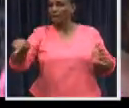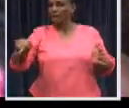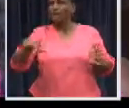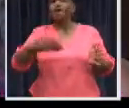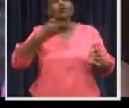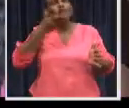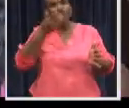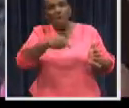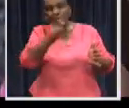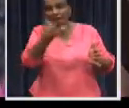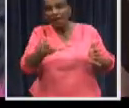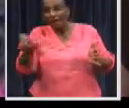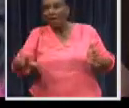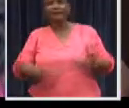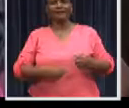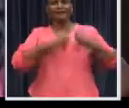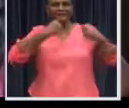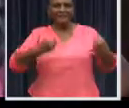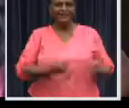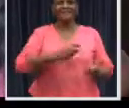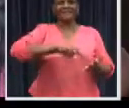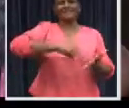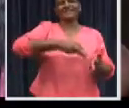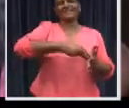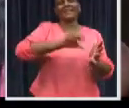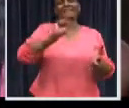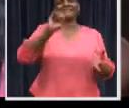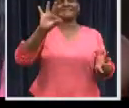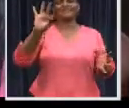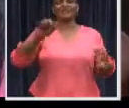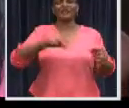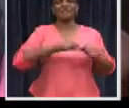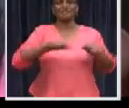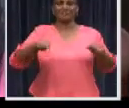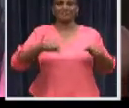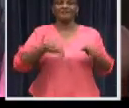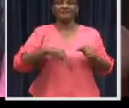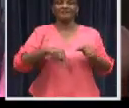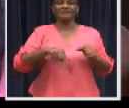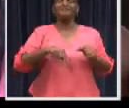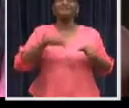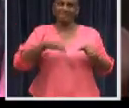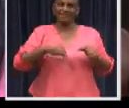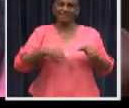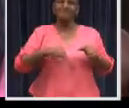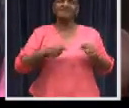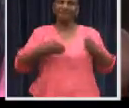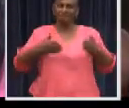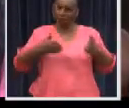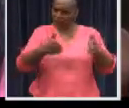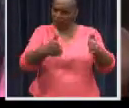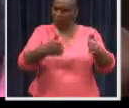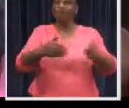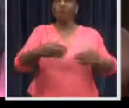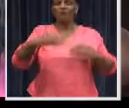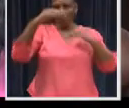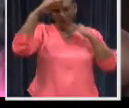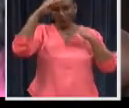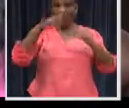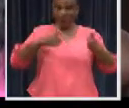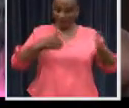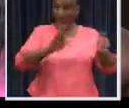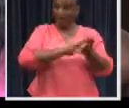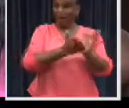people got good training in a number of set dance passes. These were presented to the public at the main entrance of the Note